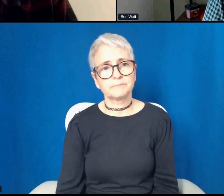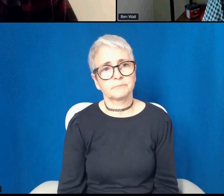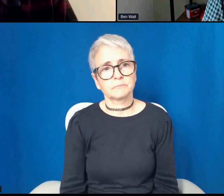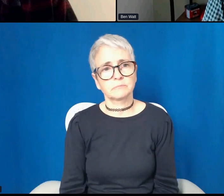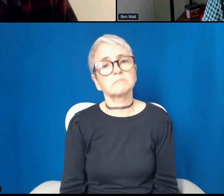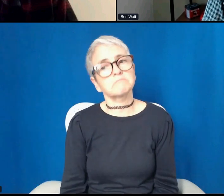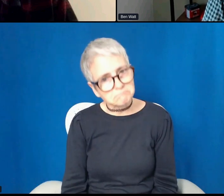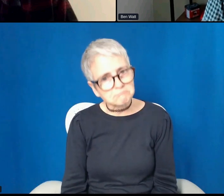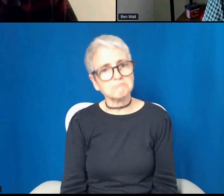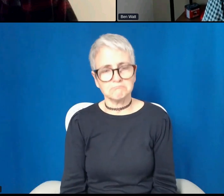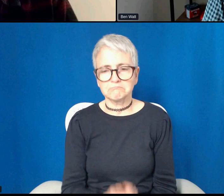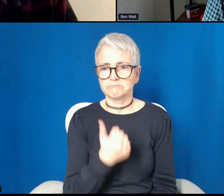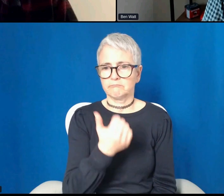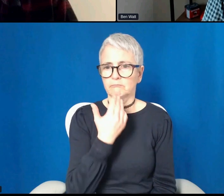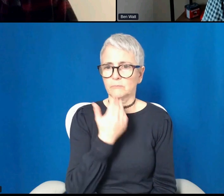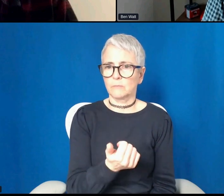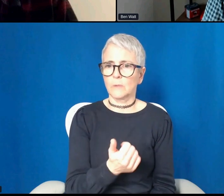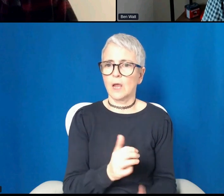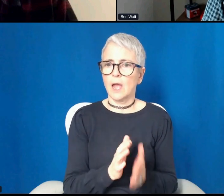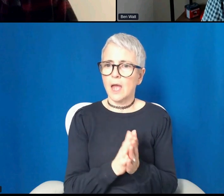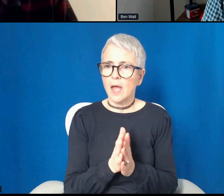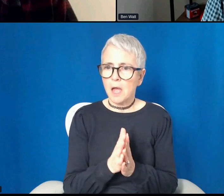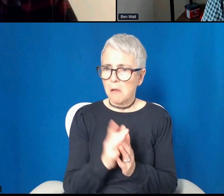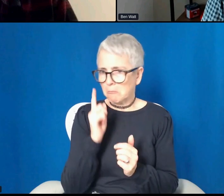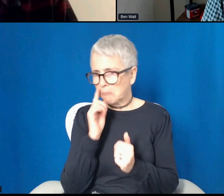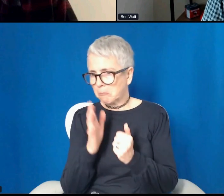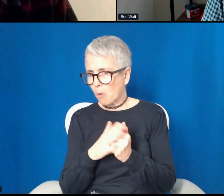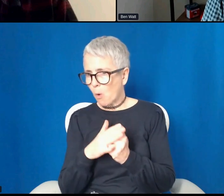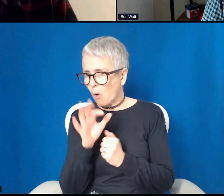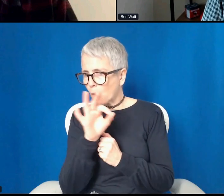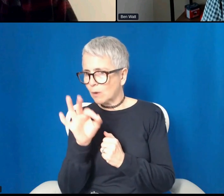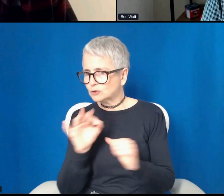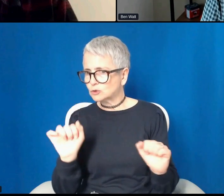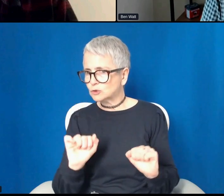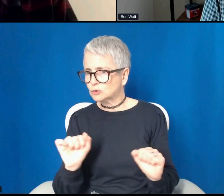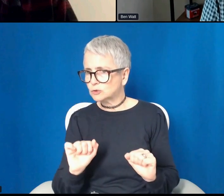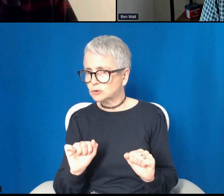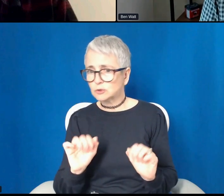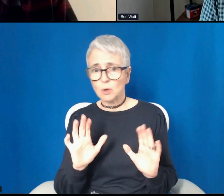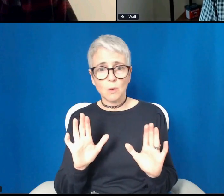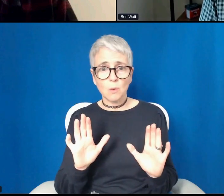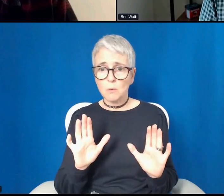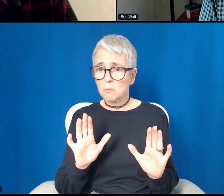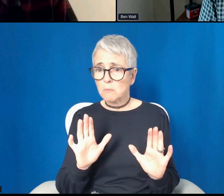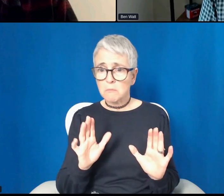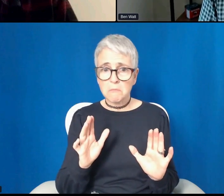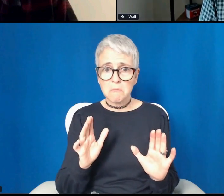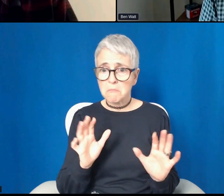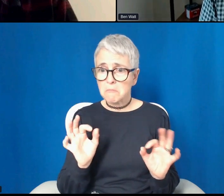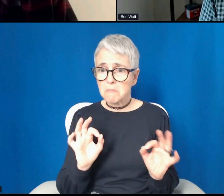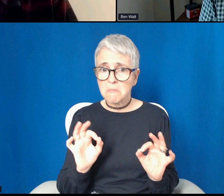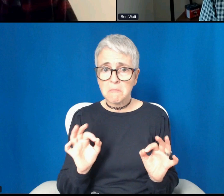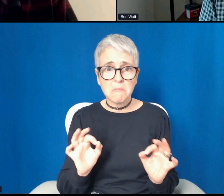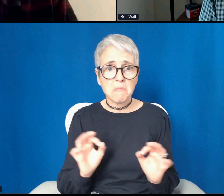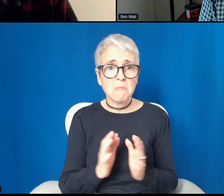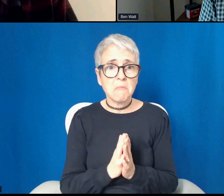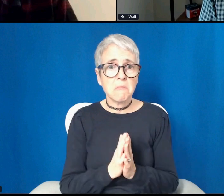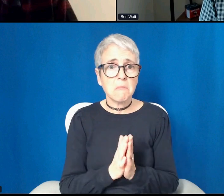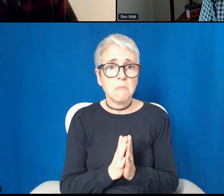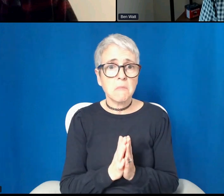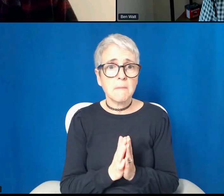Brilliant. Thank you, Ben. I can't actually see any other questions immediately in the chat. So if there's anyone that has a